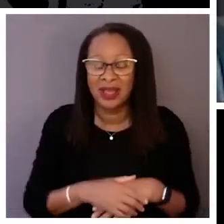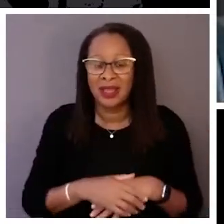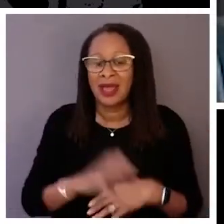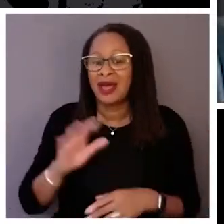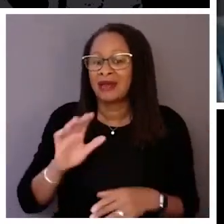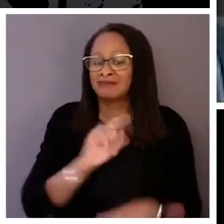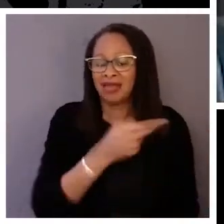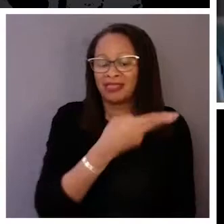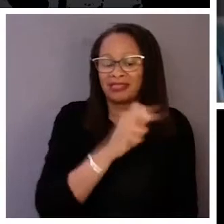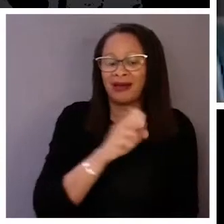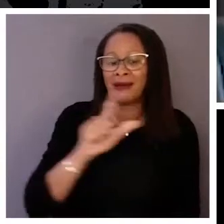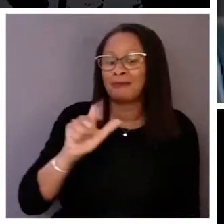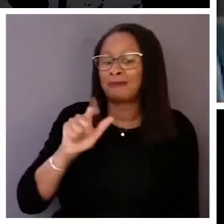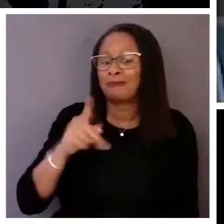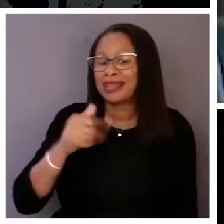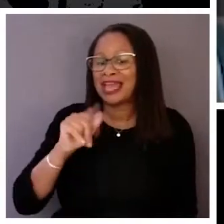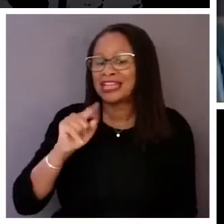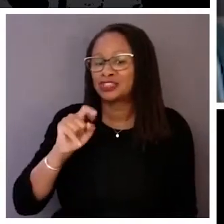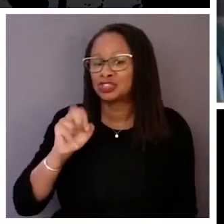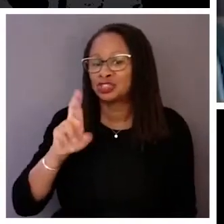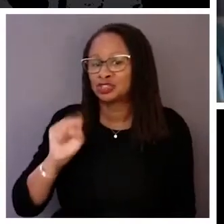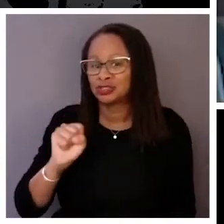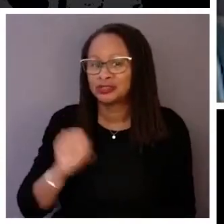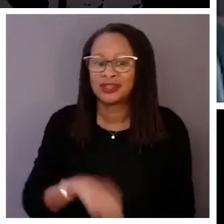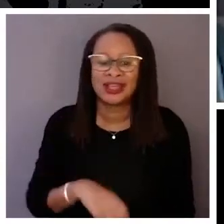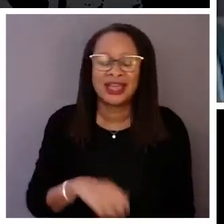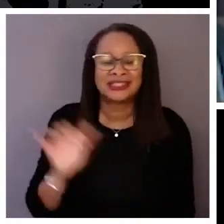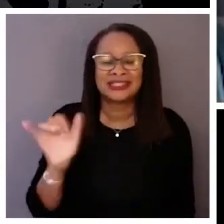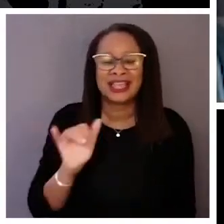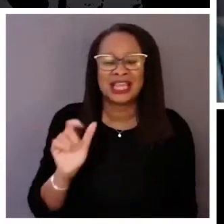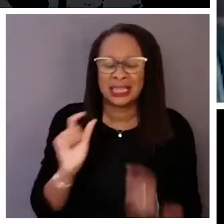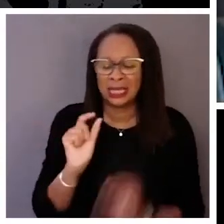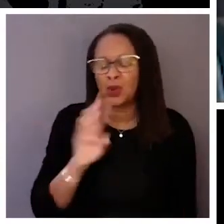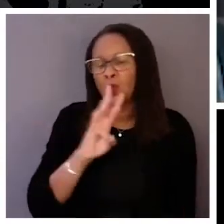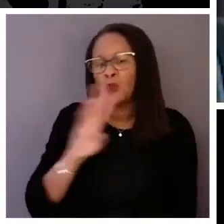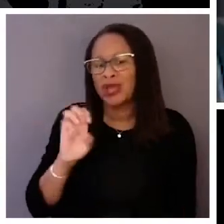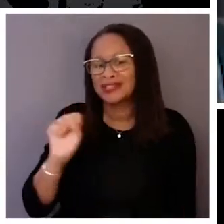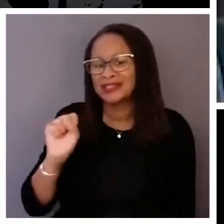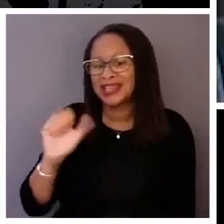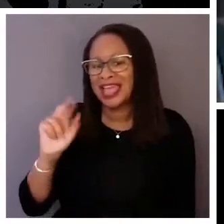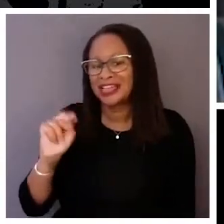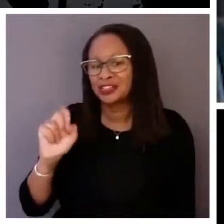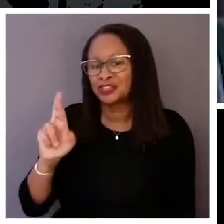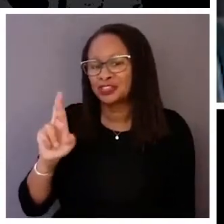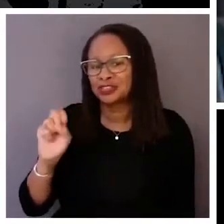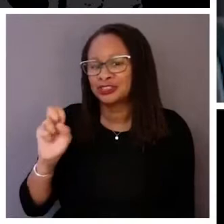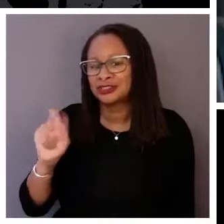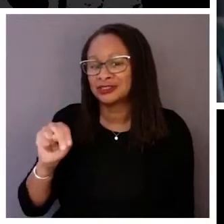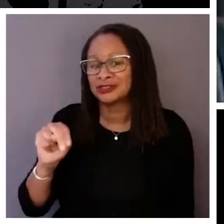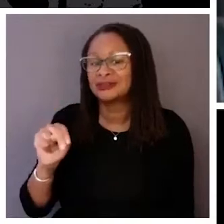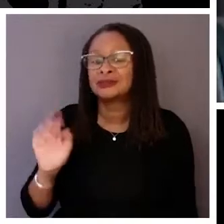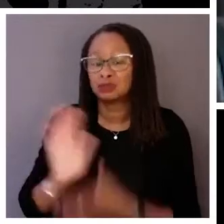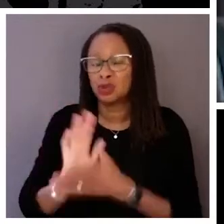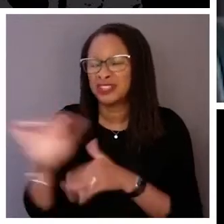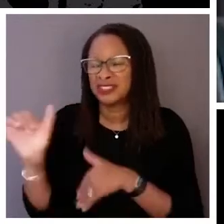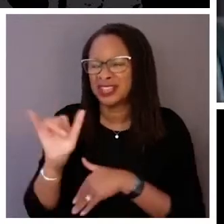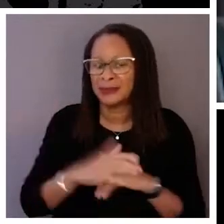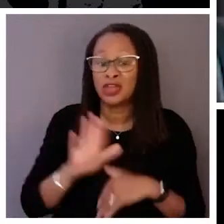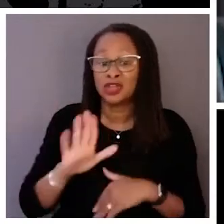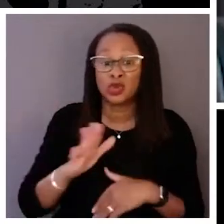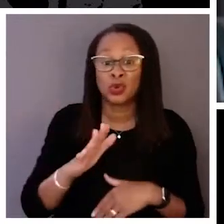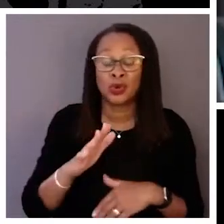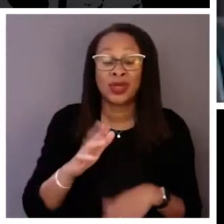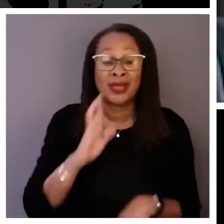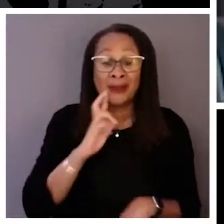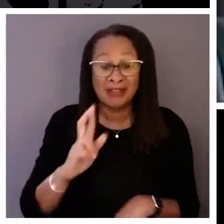The Planters, which I said to you, it's like a little Wes Anderson movie. That's what it felt like to me. You and your best